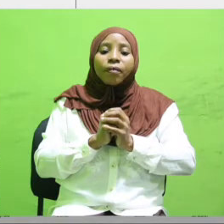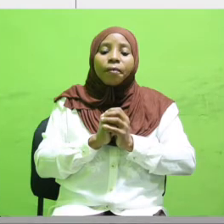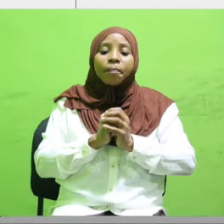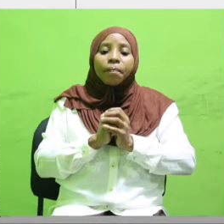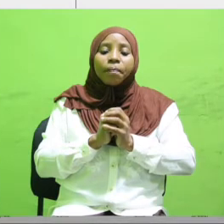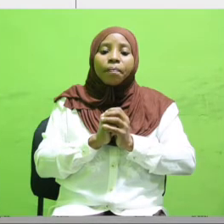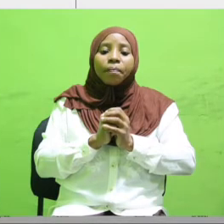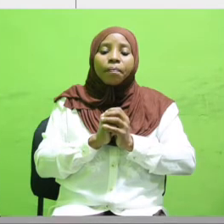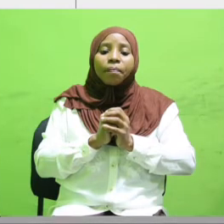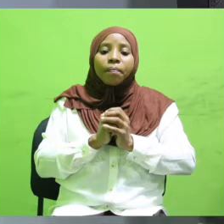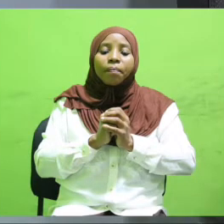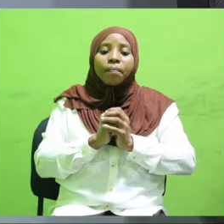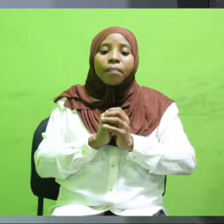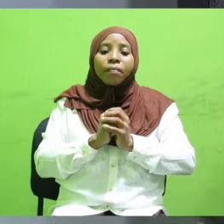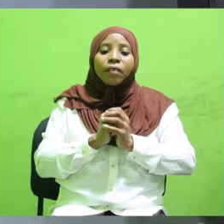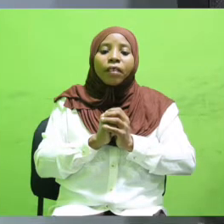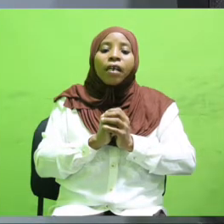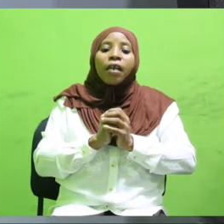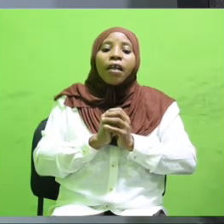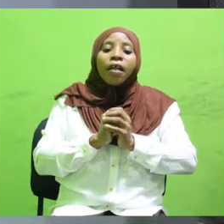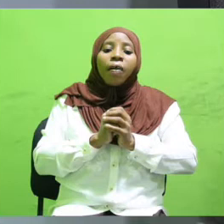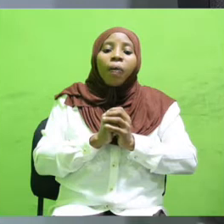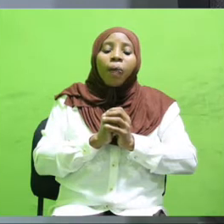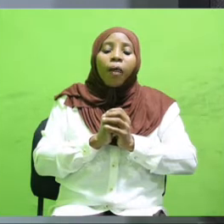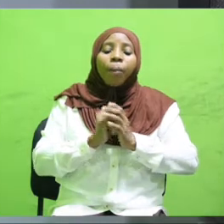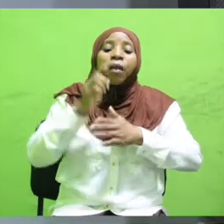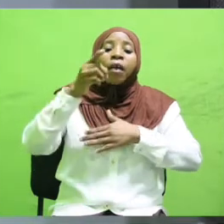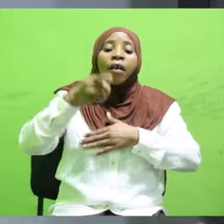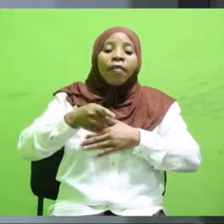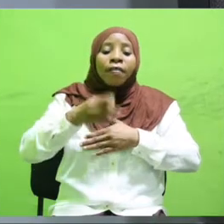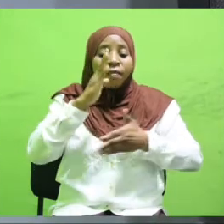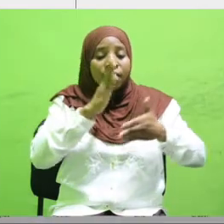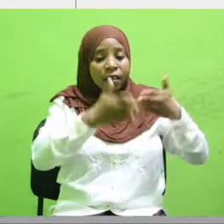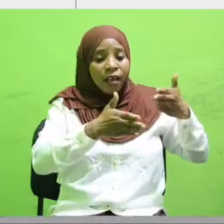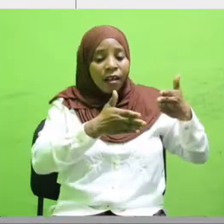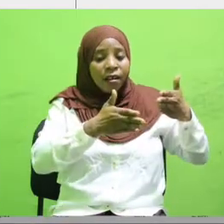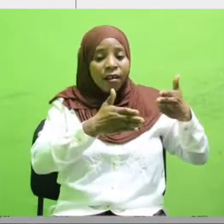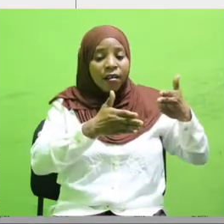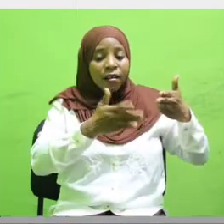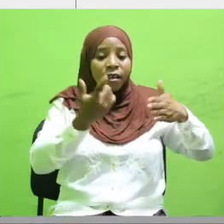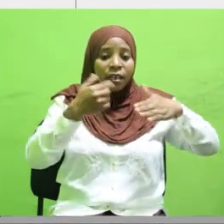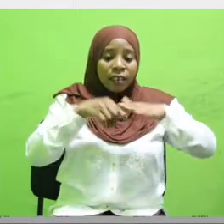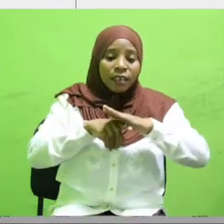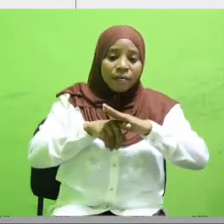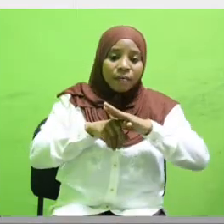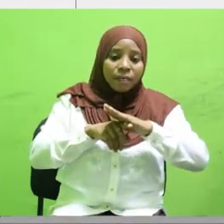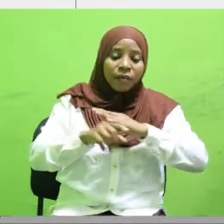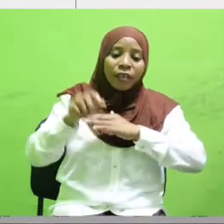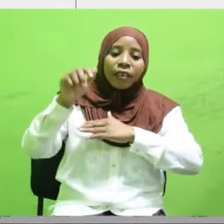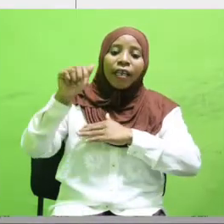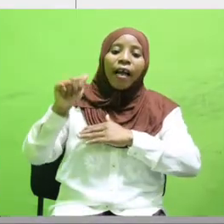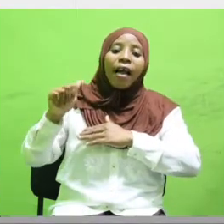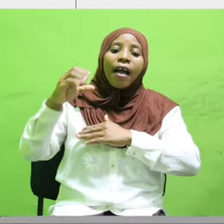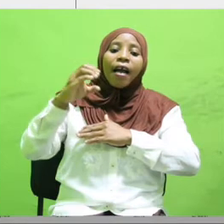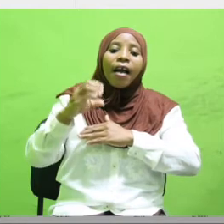beings, or it can grow to intense sizes. Also, they are aseptate. That means they lack